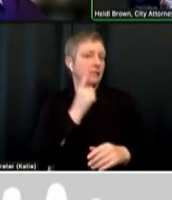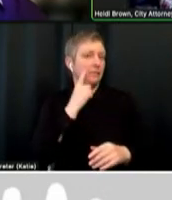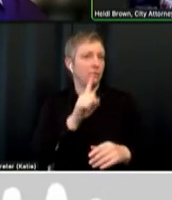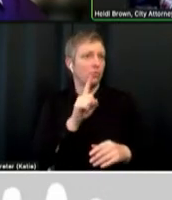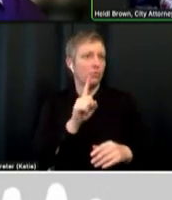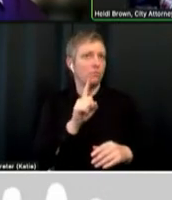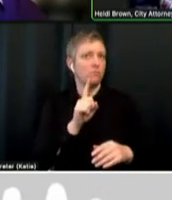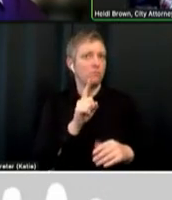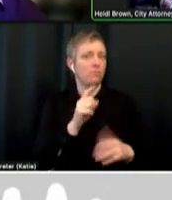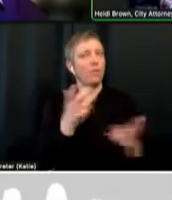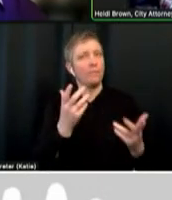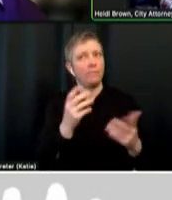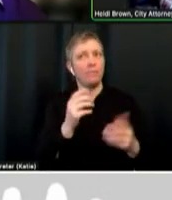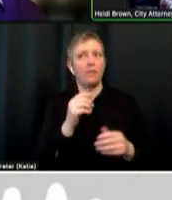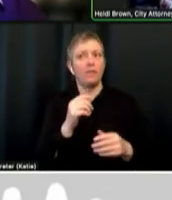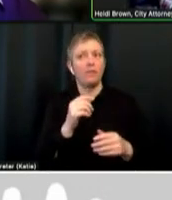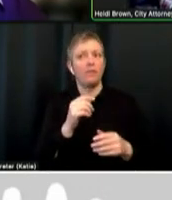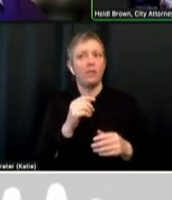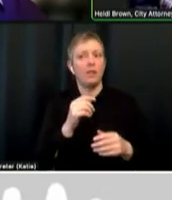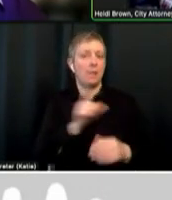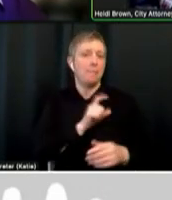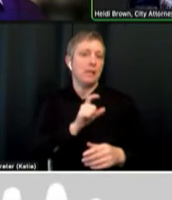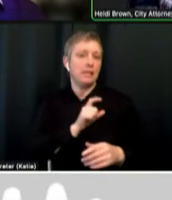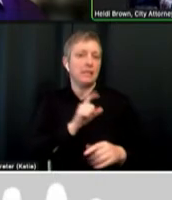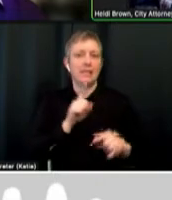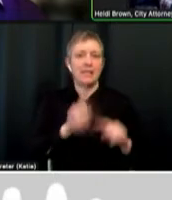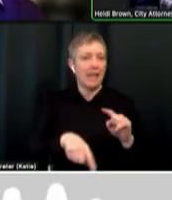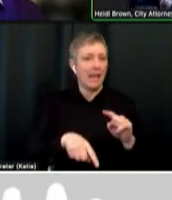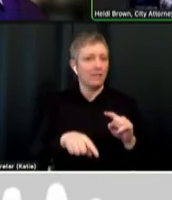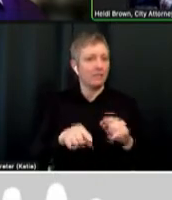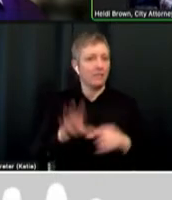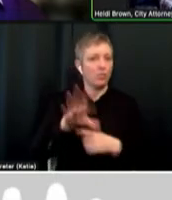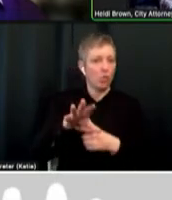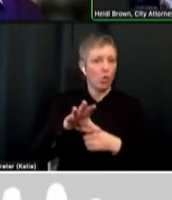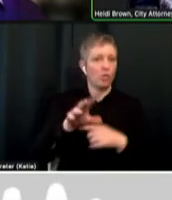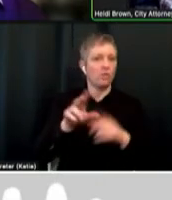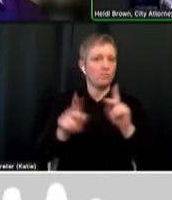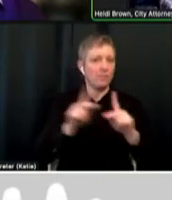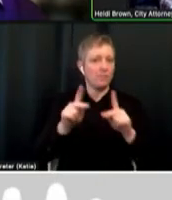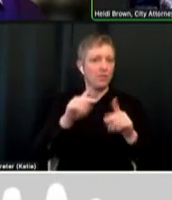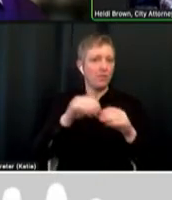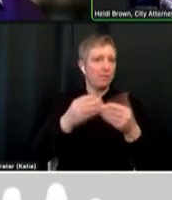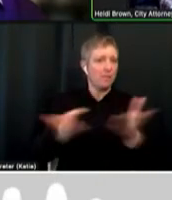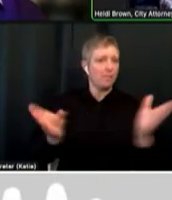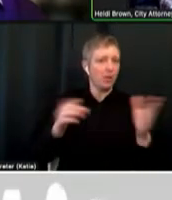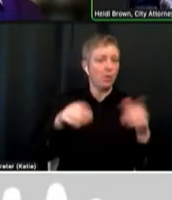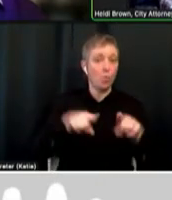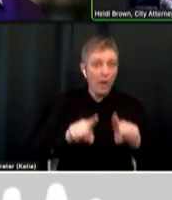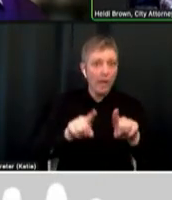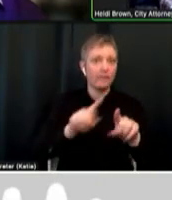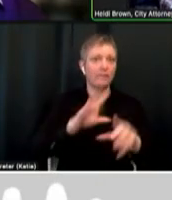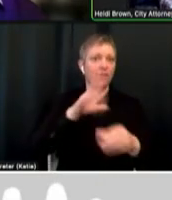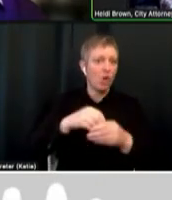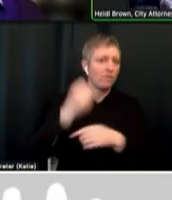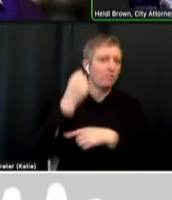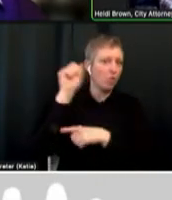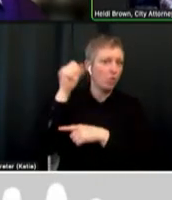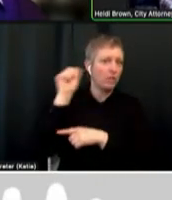recording members of the public when they're engaged in protest events. And so, except if